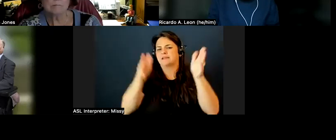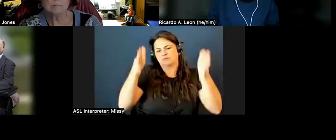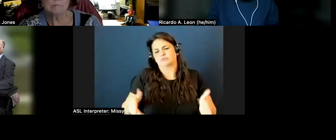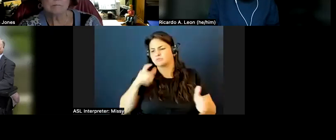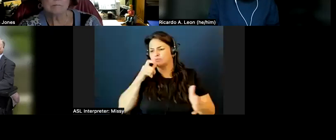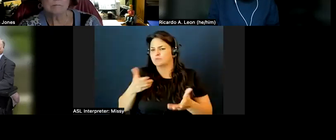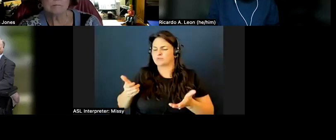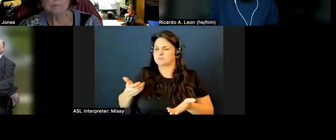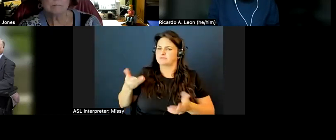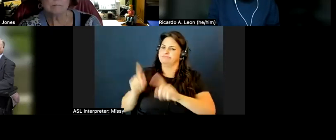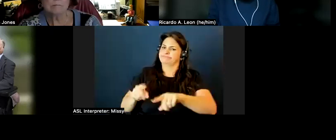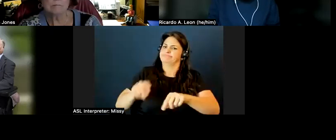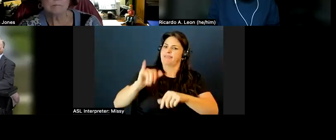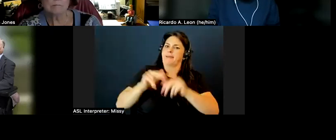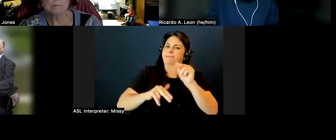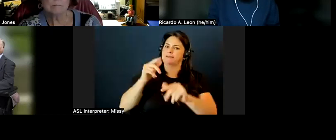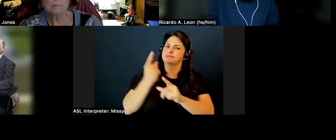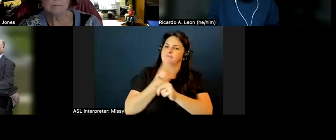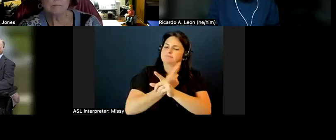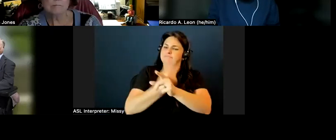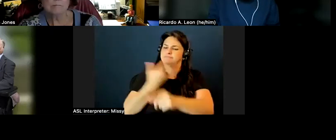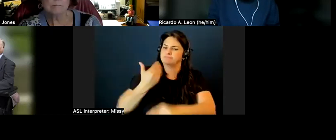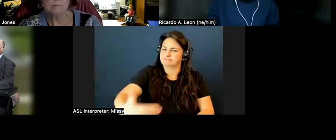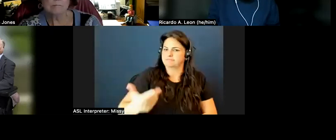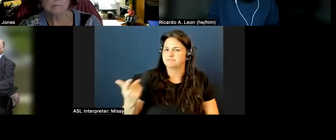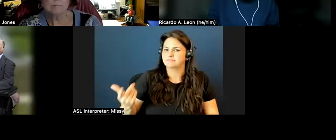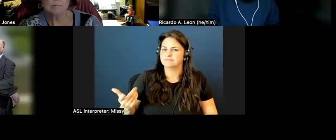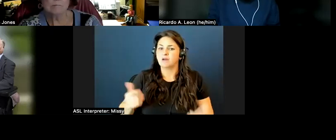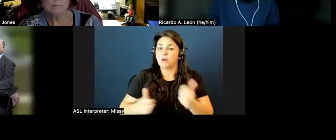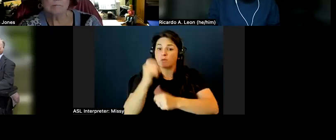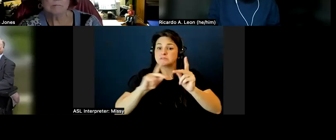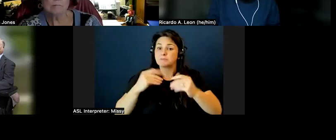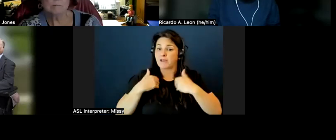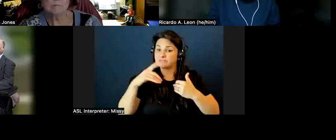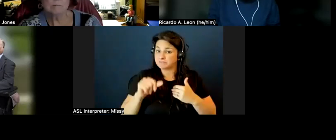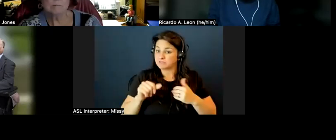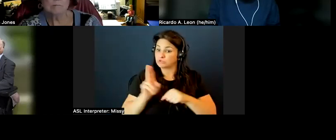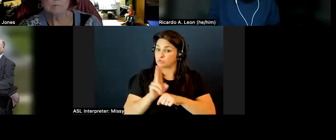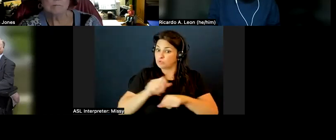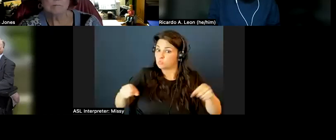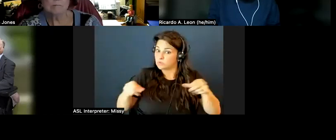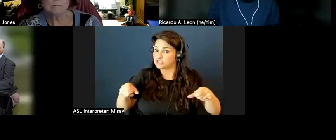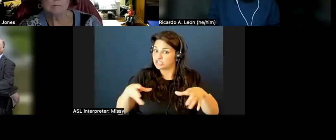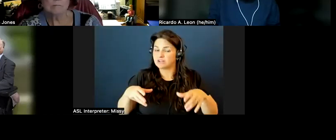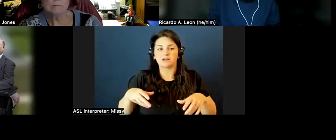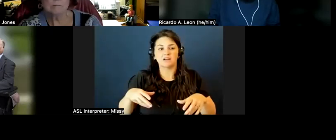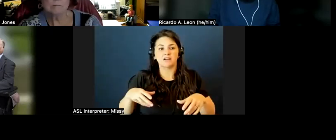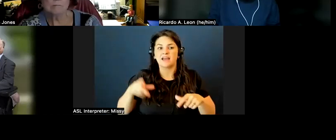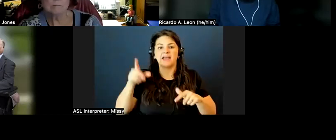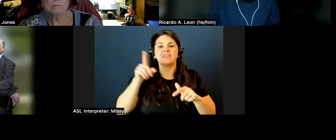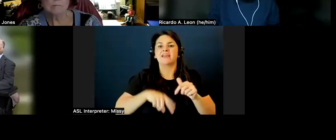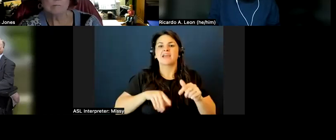for example, about the fact that most people with disabilities who use wheelchairs can't reach past their